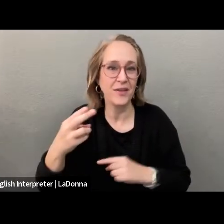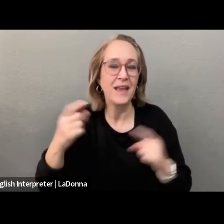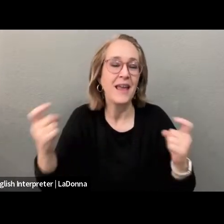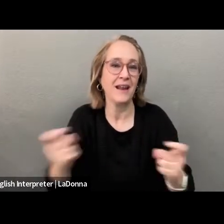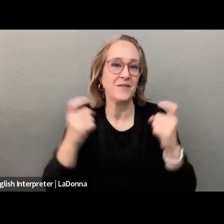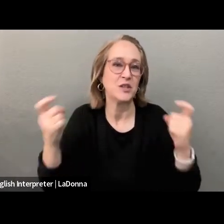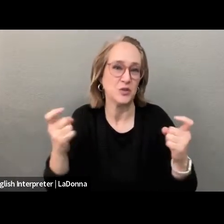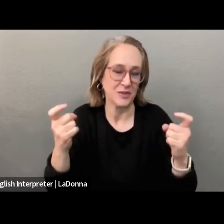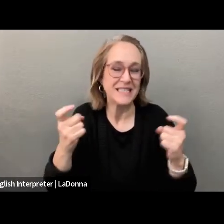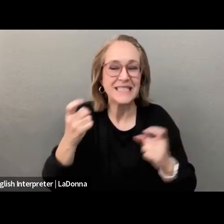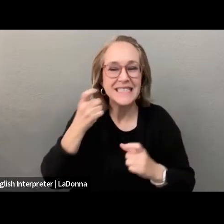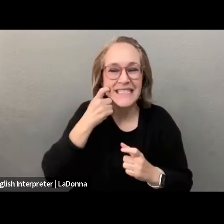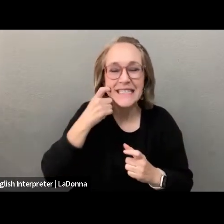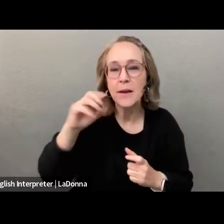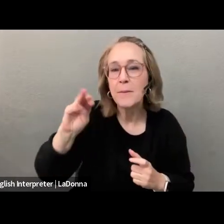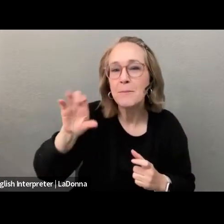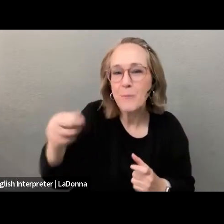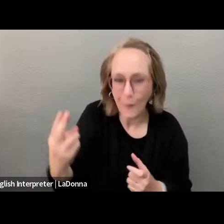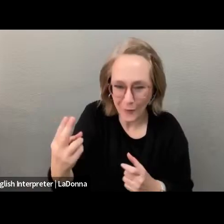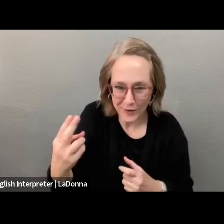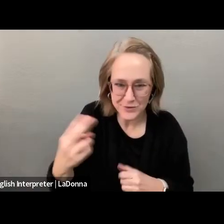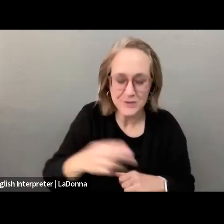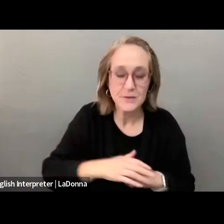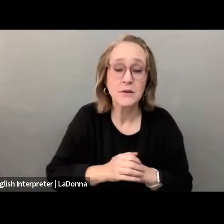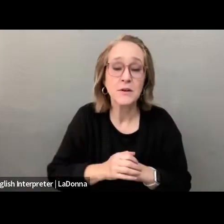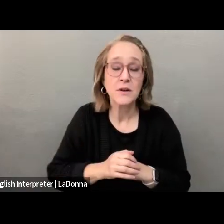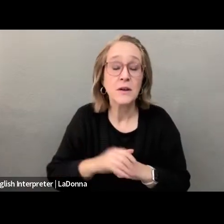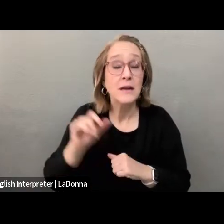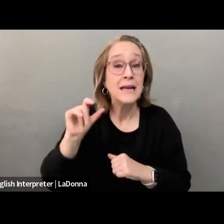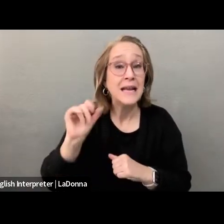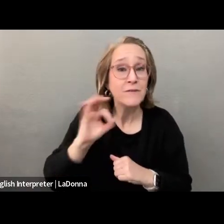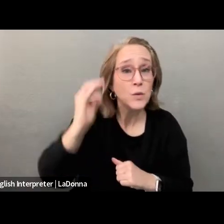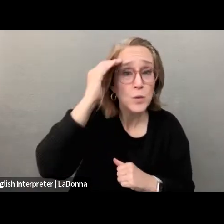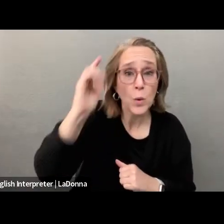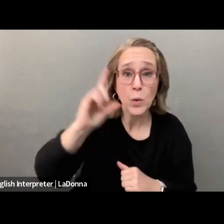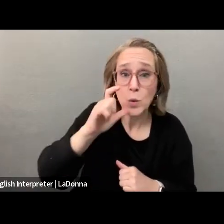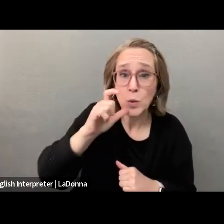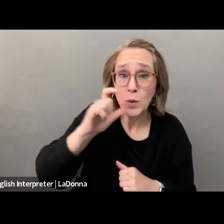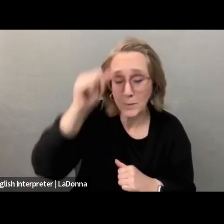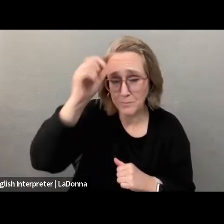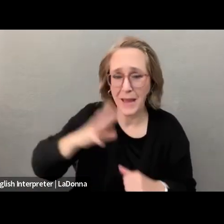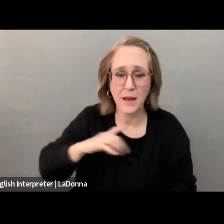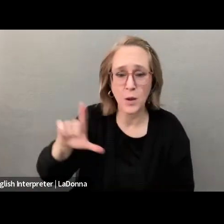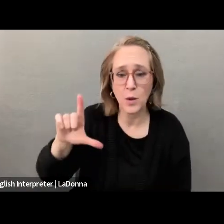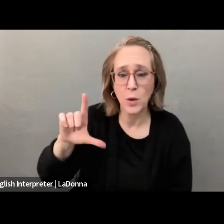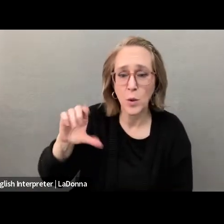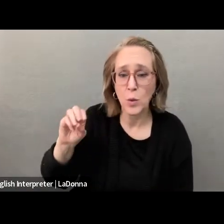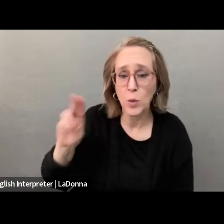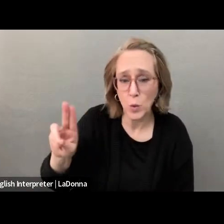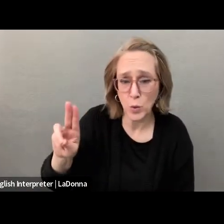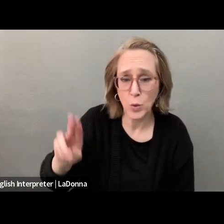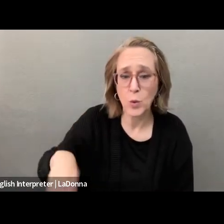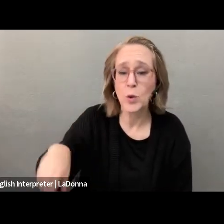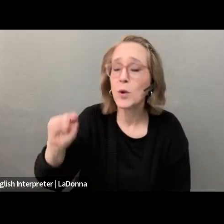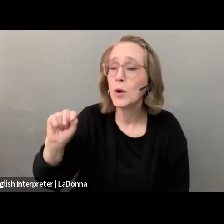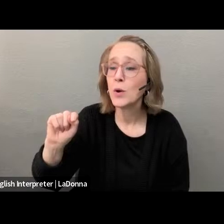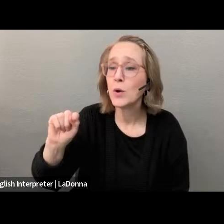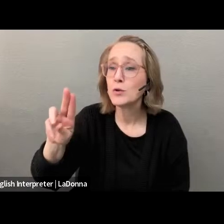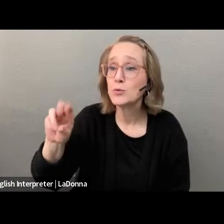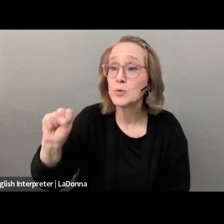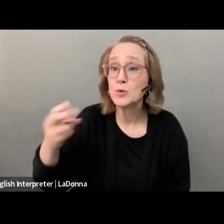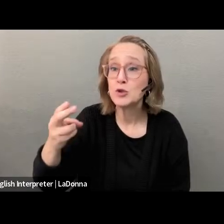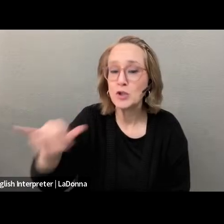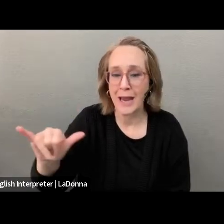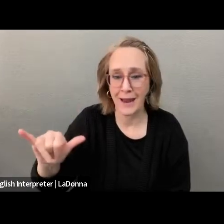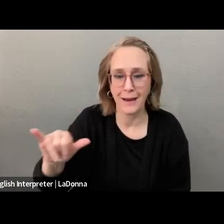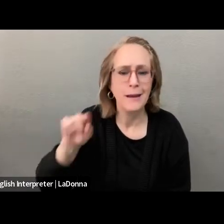March. And Lou Touche, who was a board member of ours and has moved to Washington, had a huge part in that.